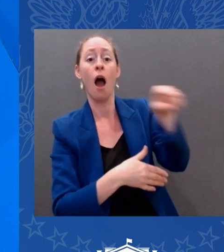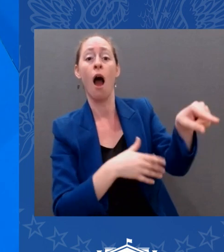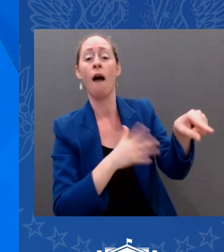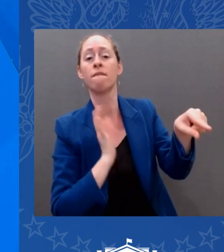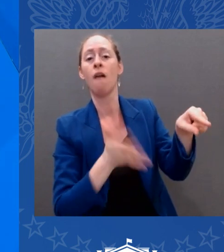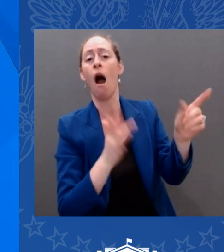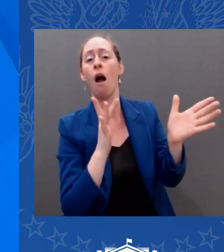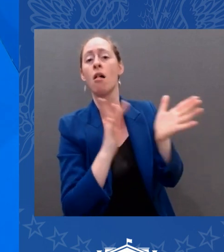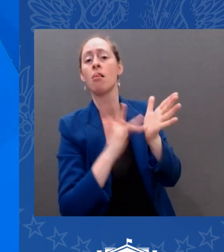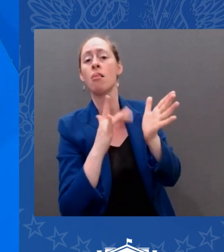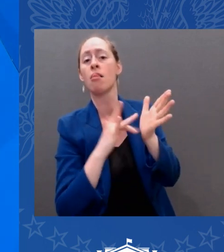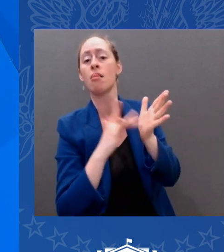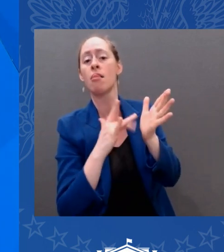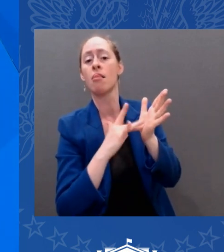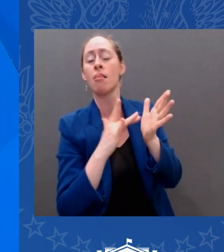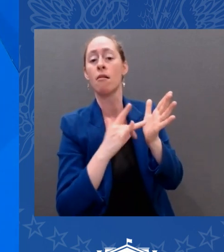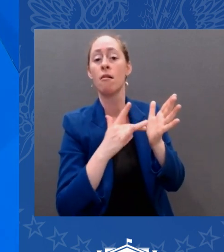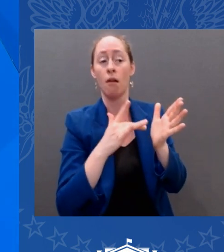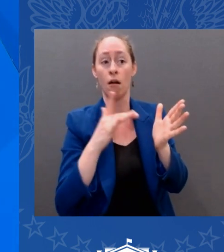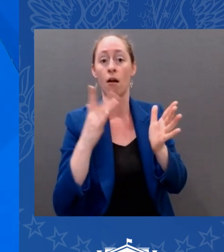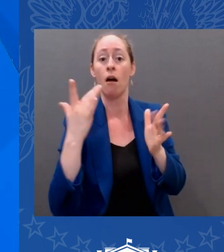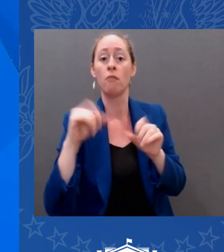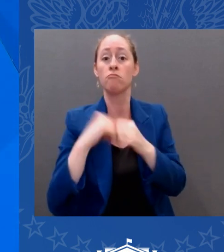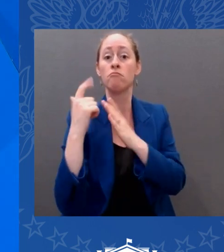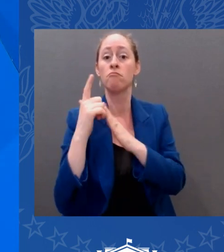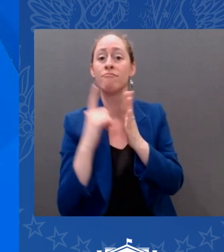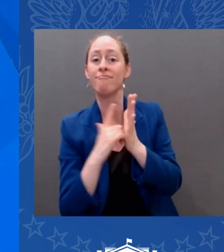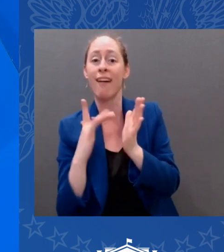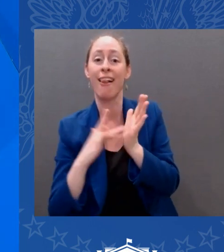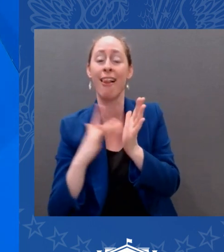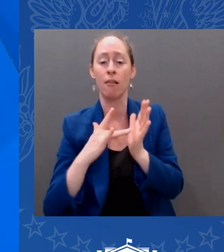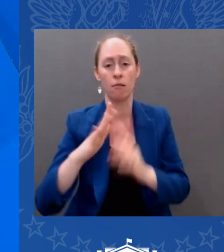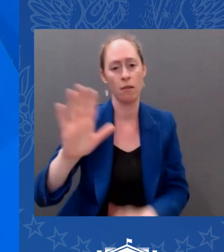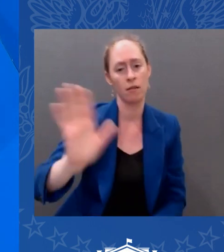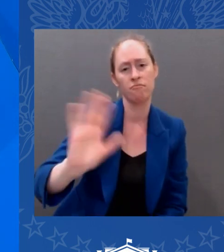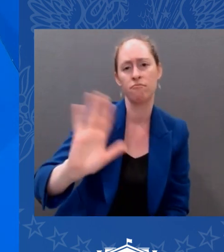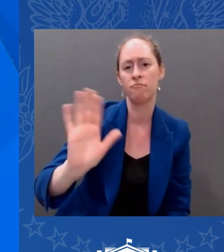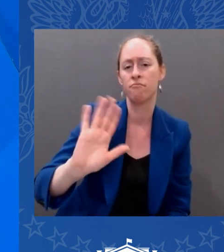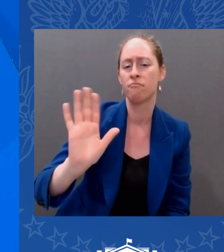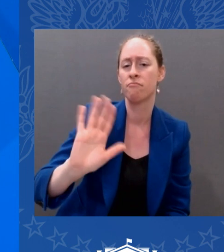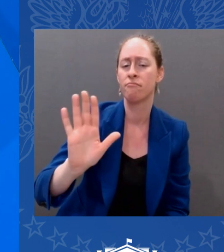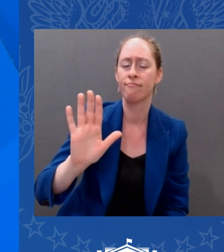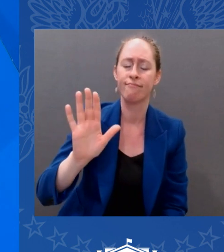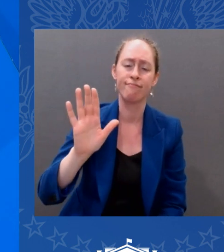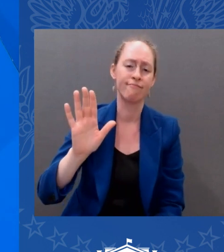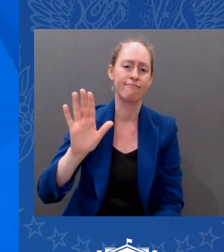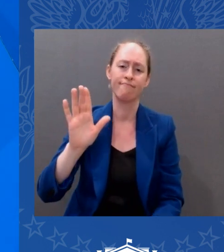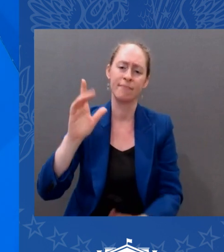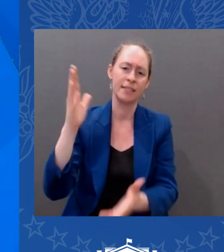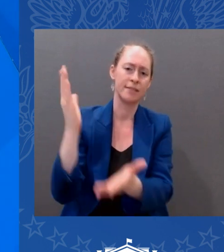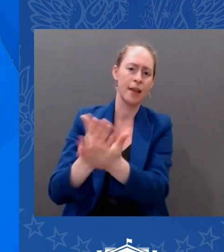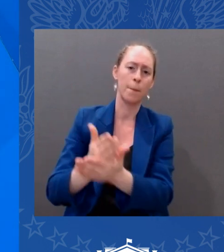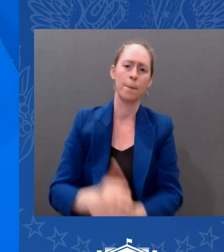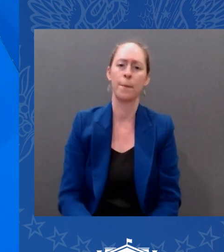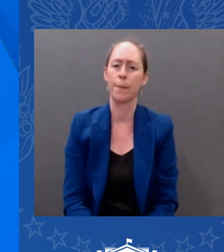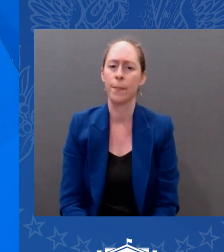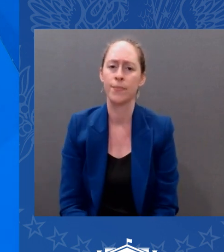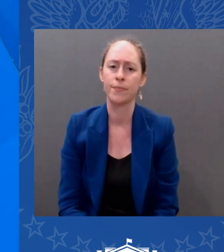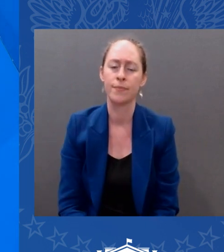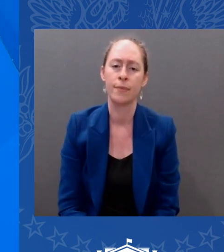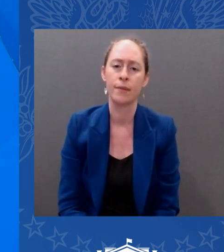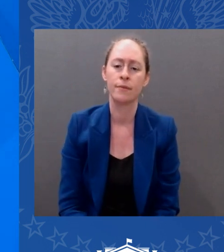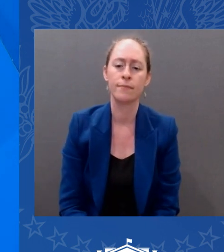Safe and orderly migration is good for all of our economies, including the United States. It can be a catalyst